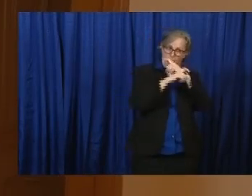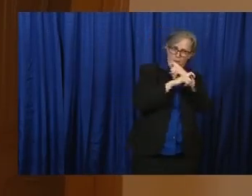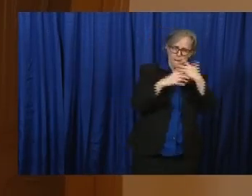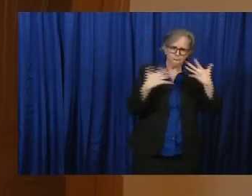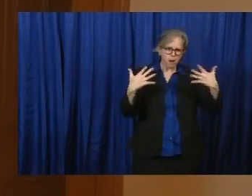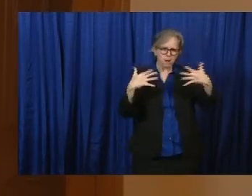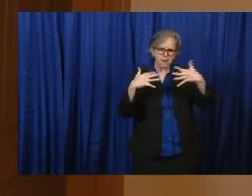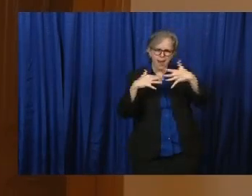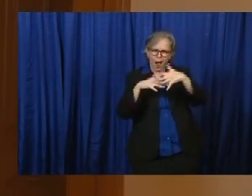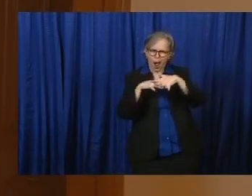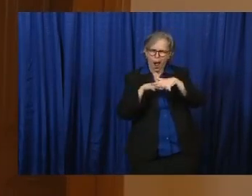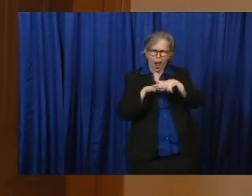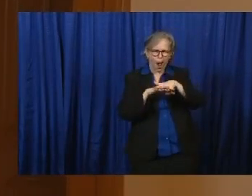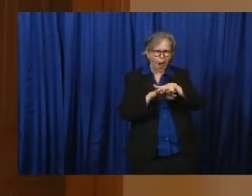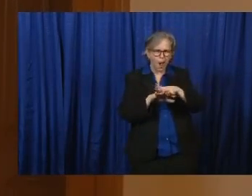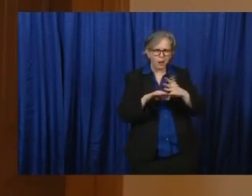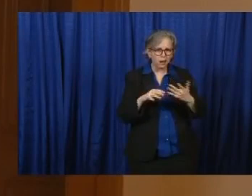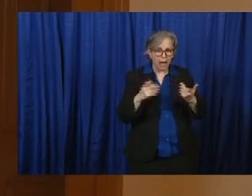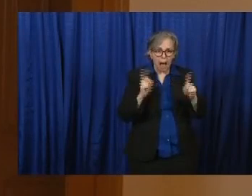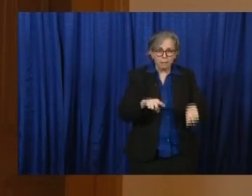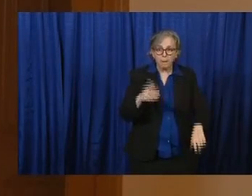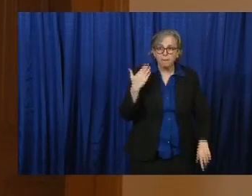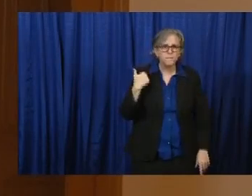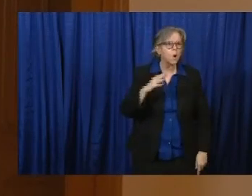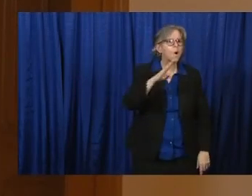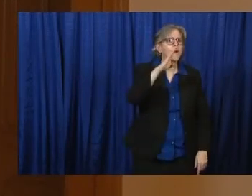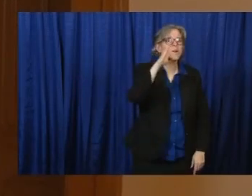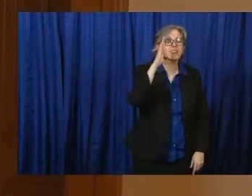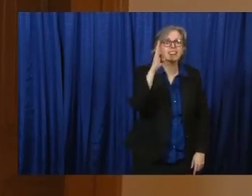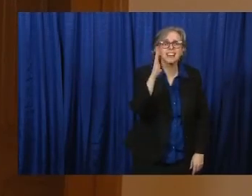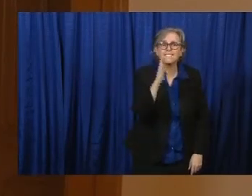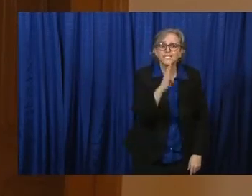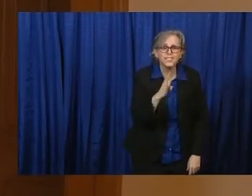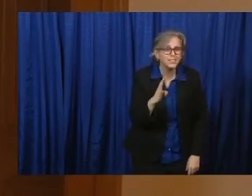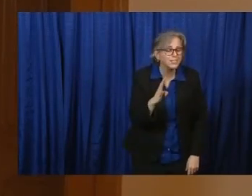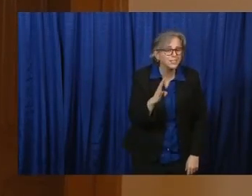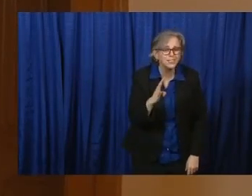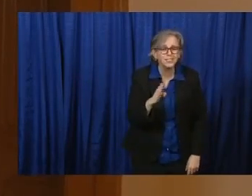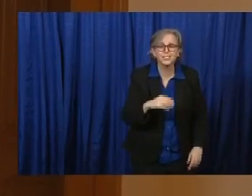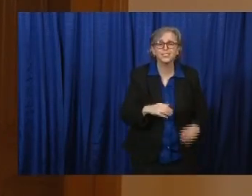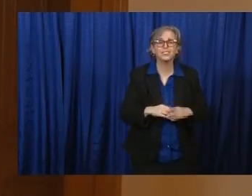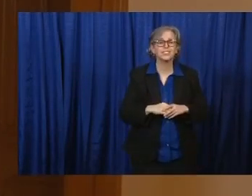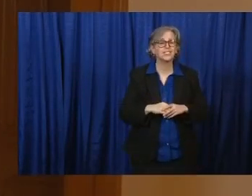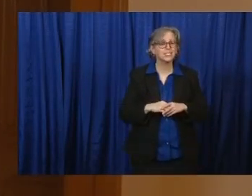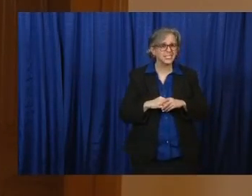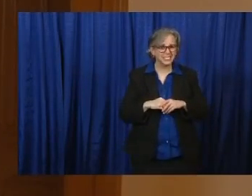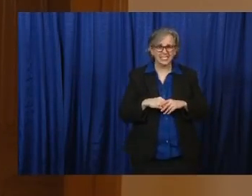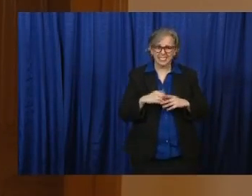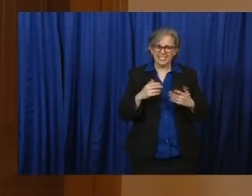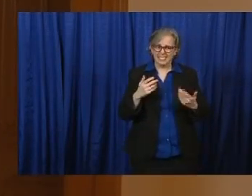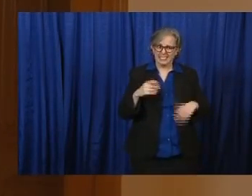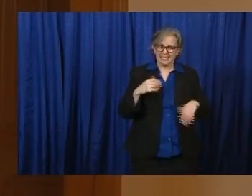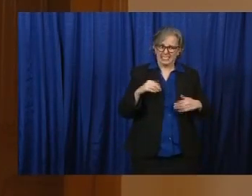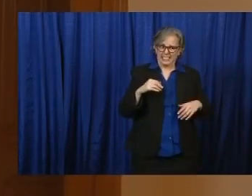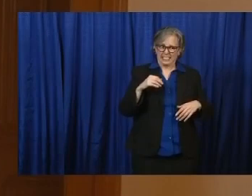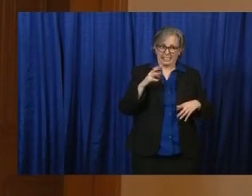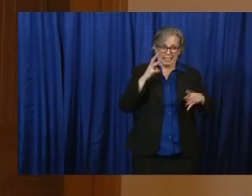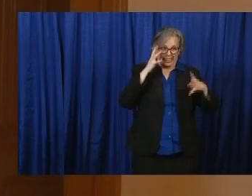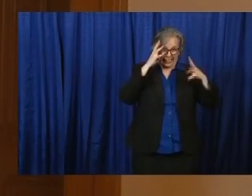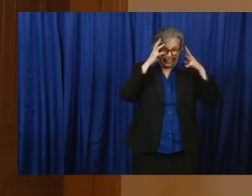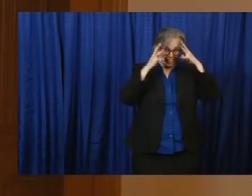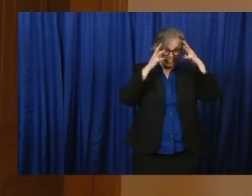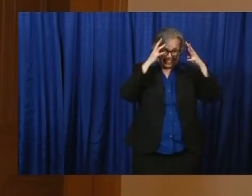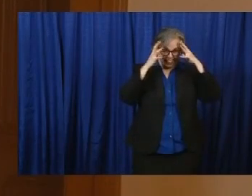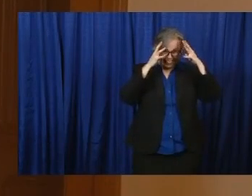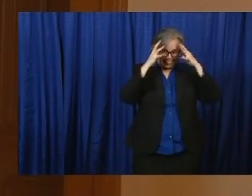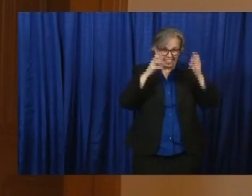really has never been done in this country. So when I say things like inventing or innovating, it really is,